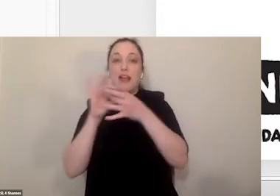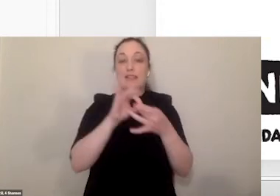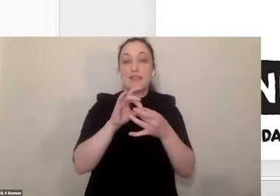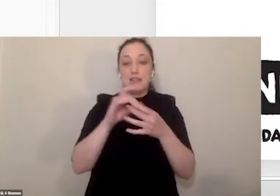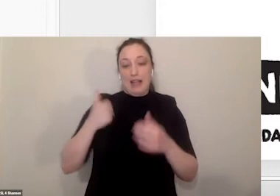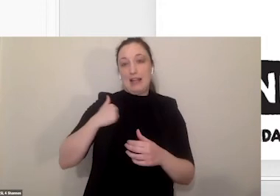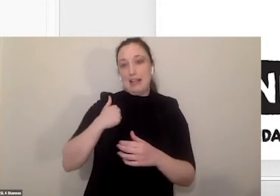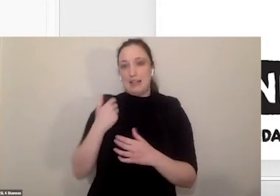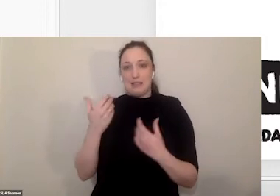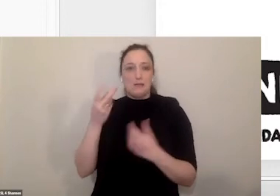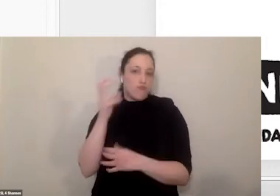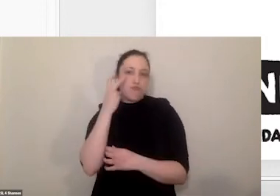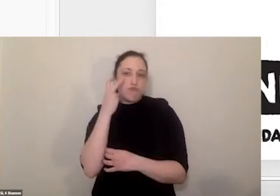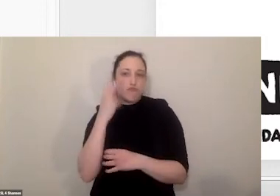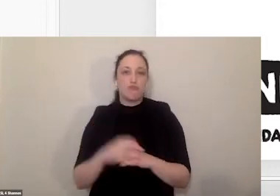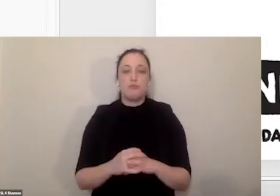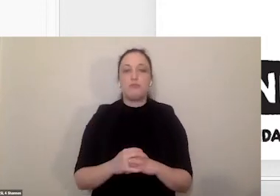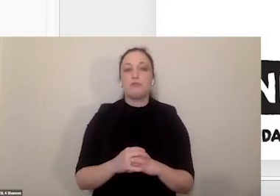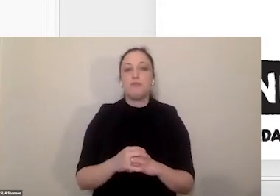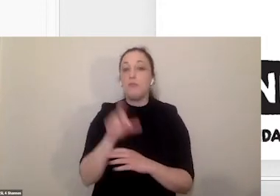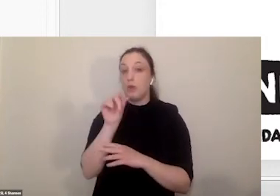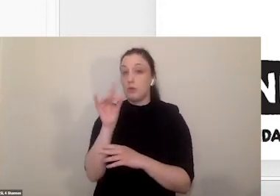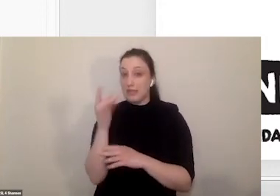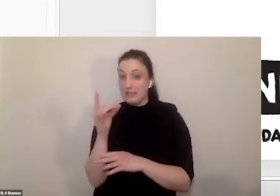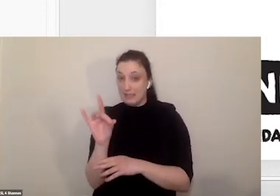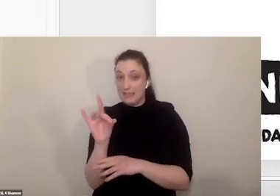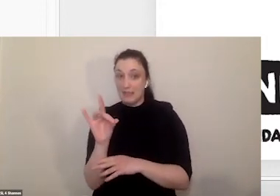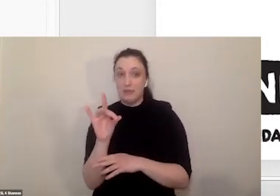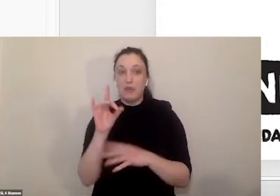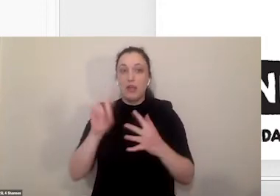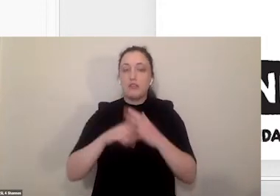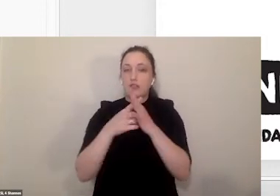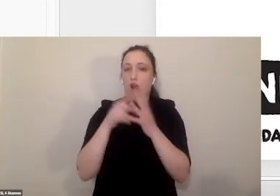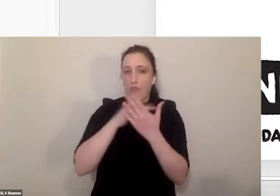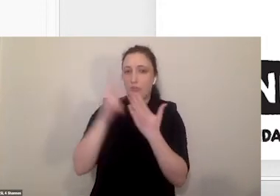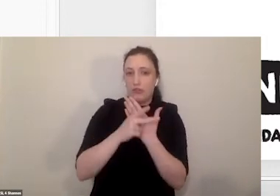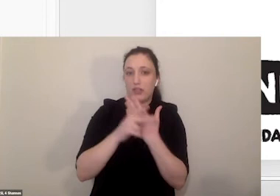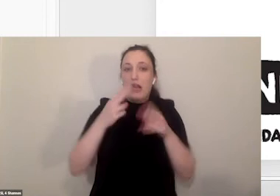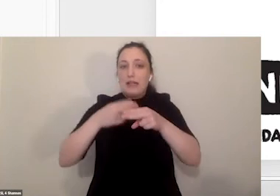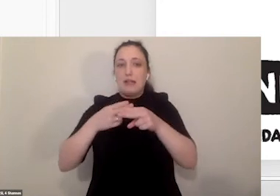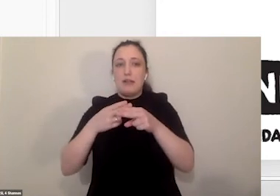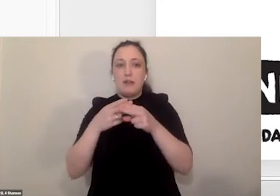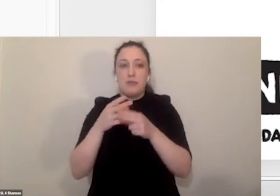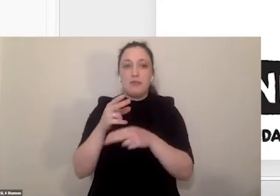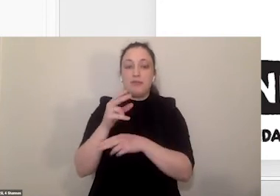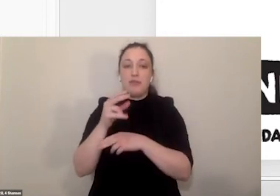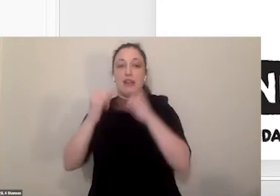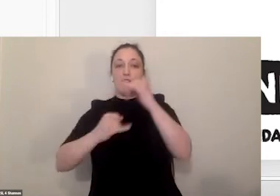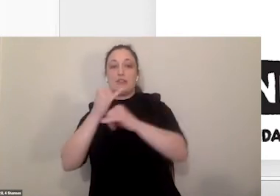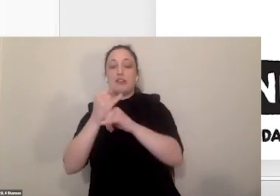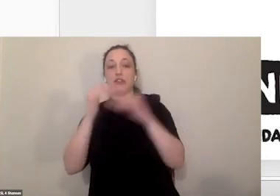In 2018, we undertook a project called the International Levels of Employment Study to understand the levels of employment for persons with sight loss in Canada and